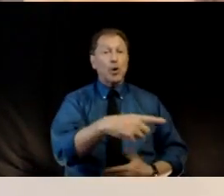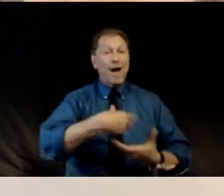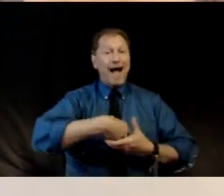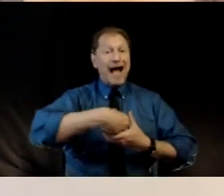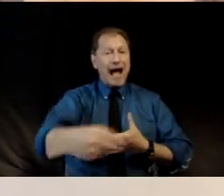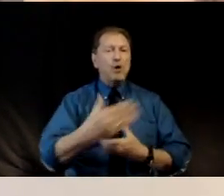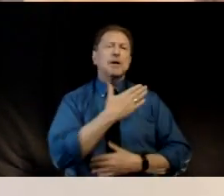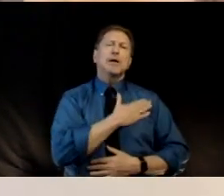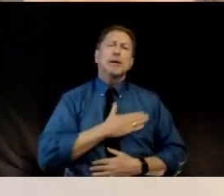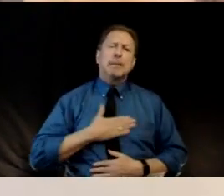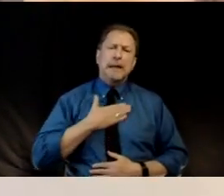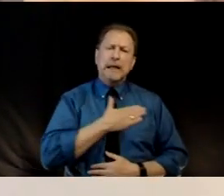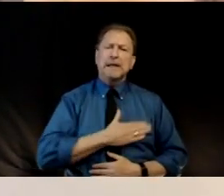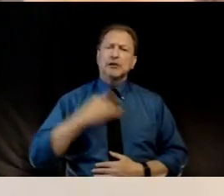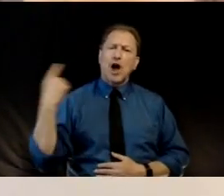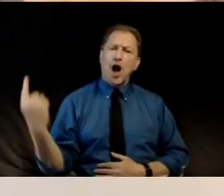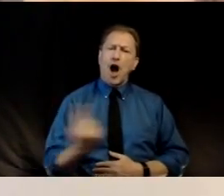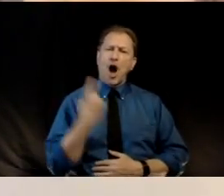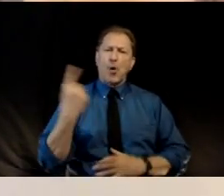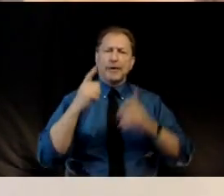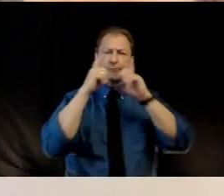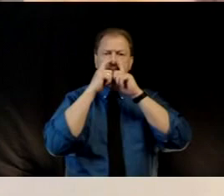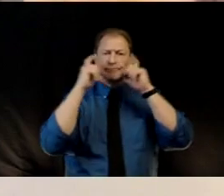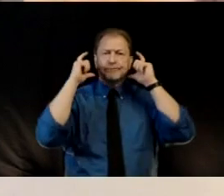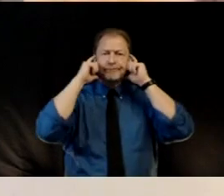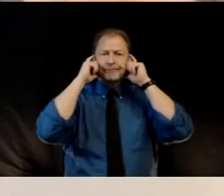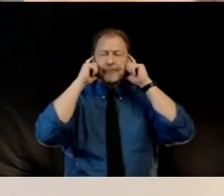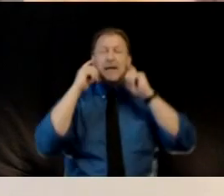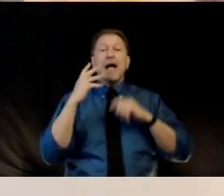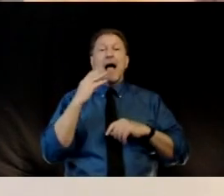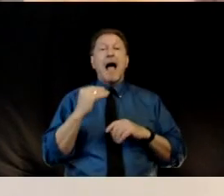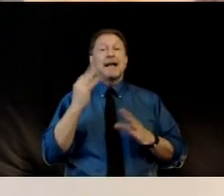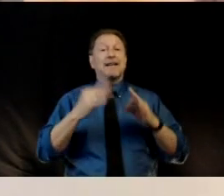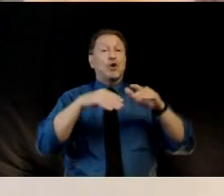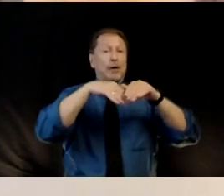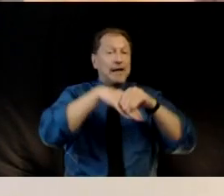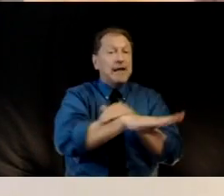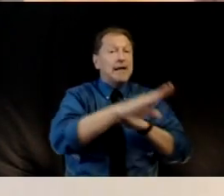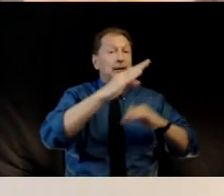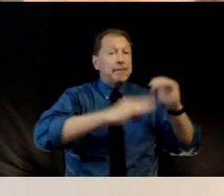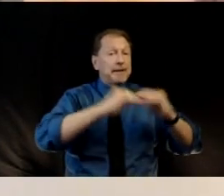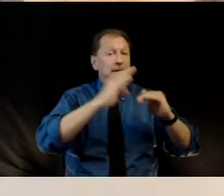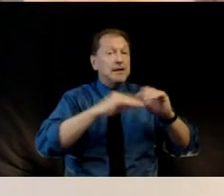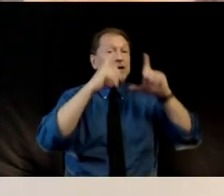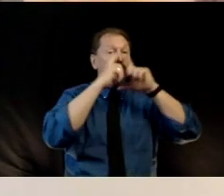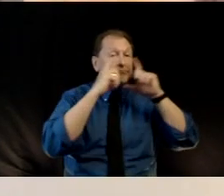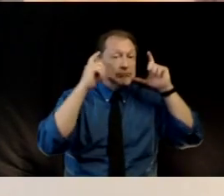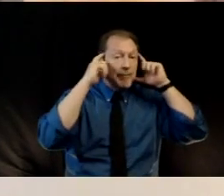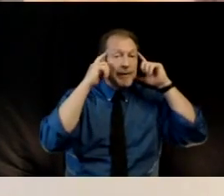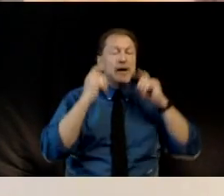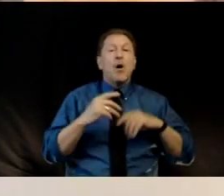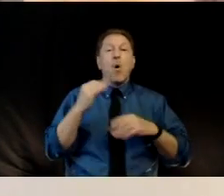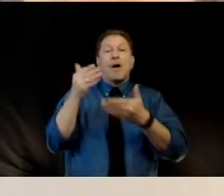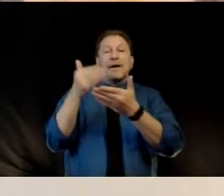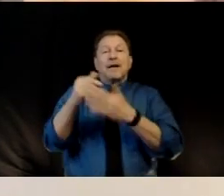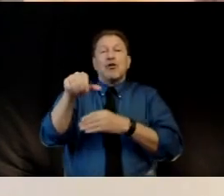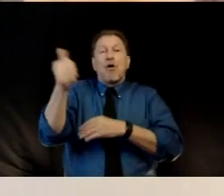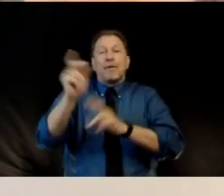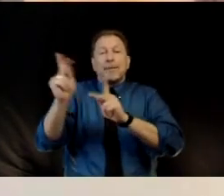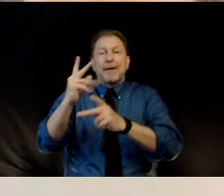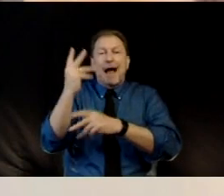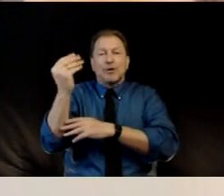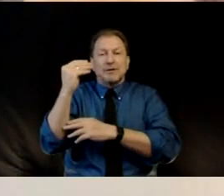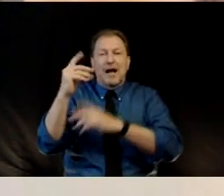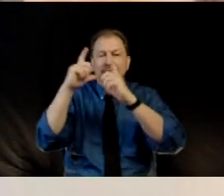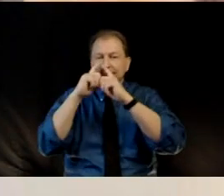covering, and always put it on when you go inside another building or if you're near other people outside. Soon, I promise, it will be